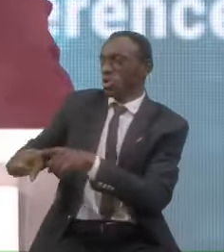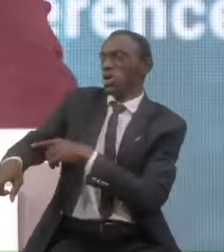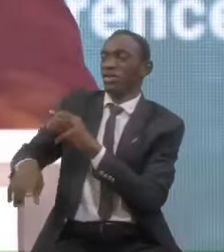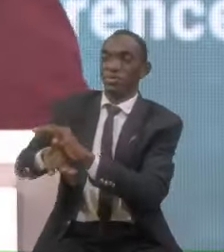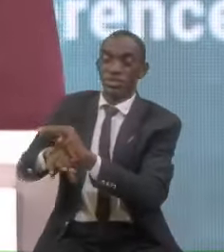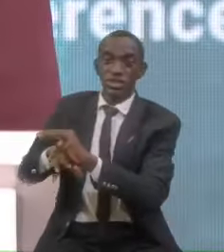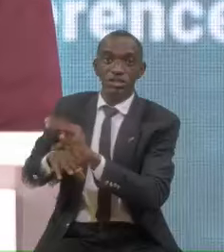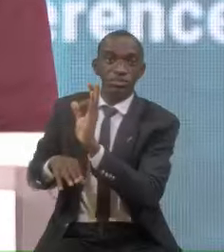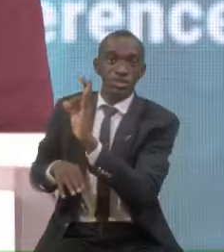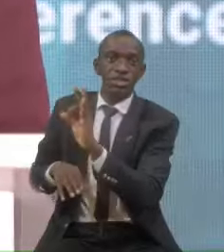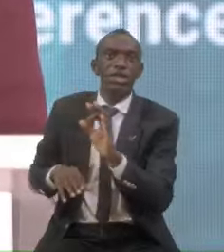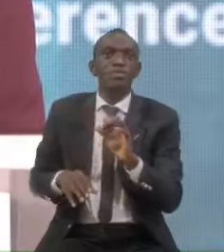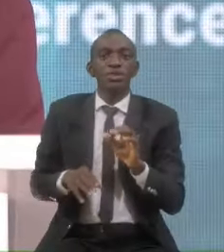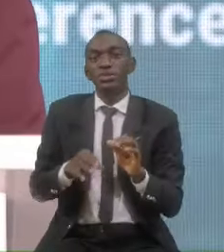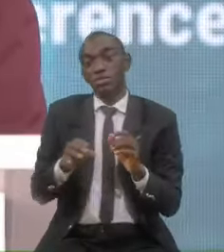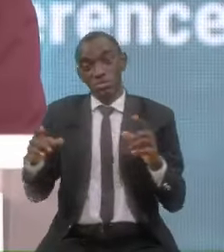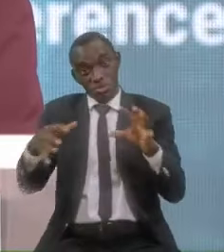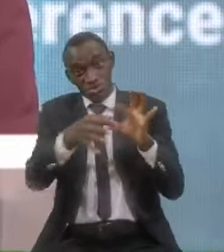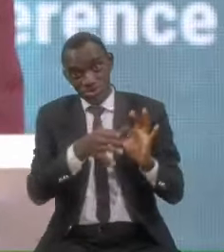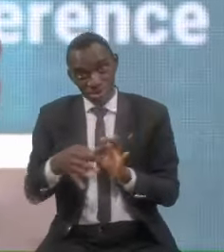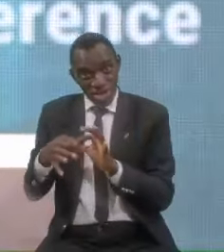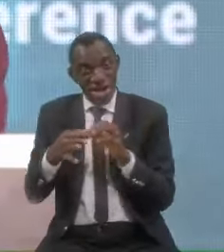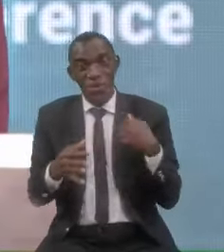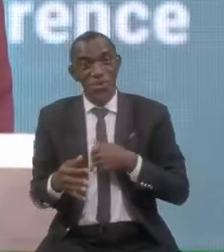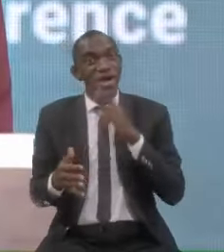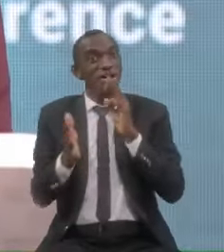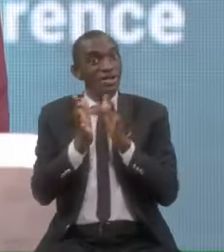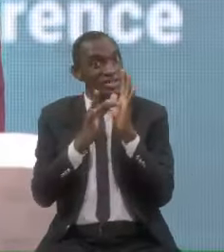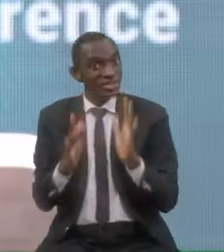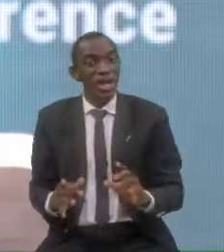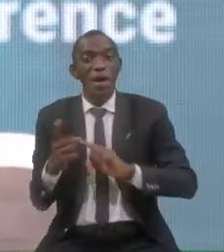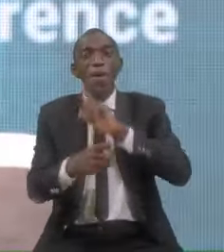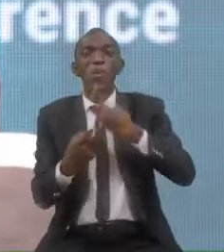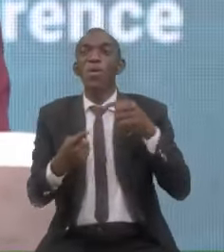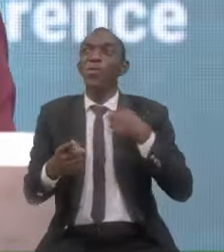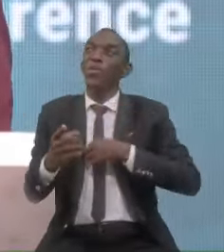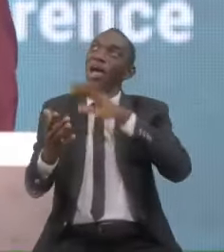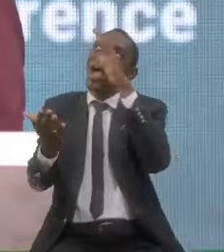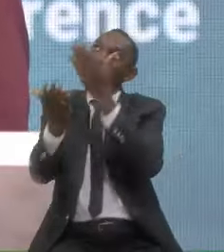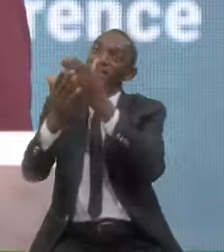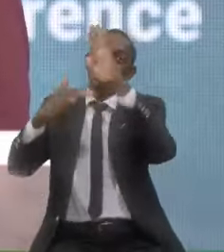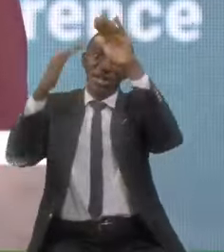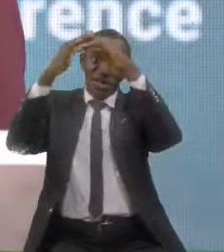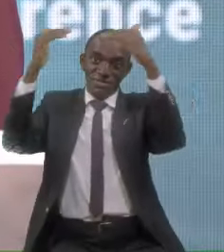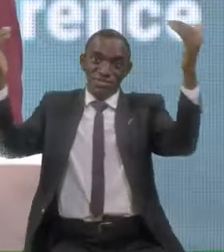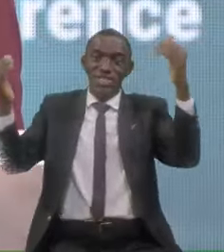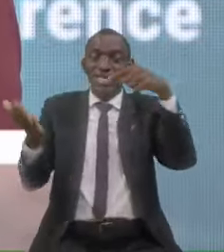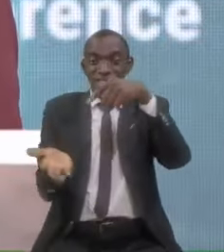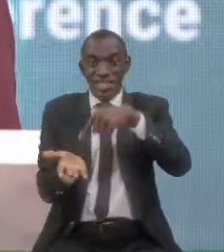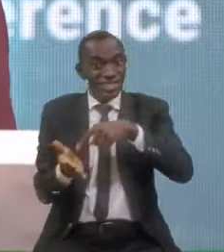Christian. When we get to heaven, the Lord might surprise you. This man you